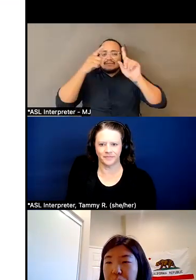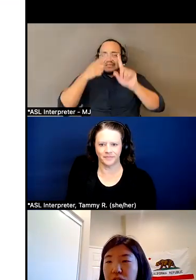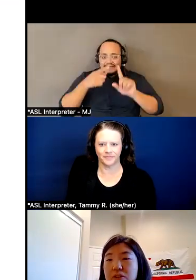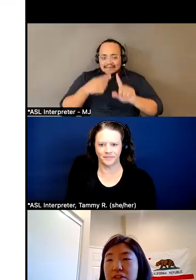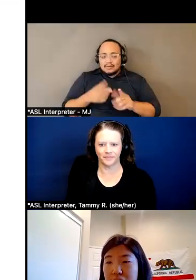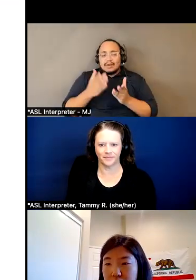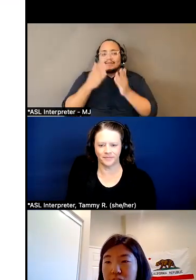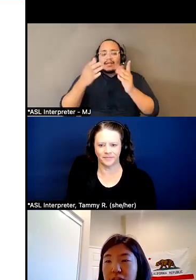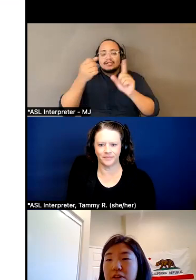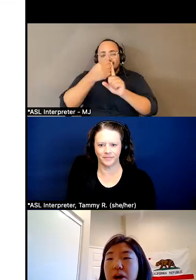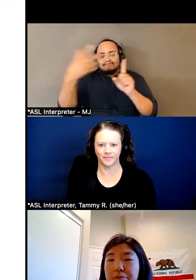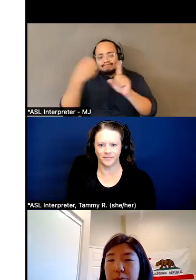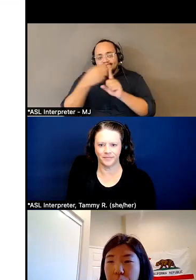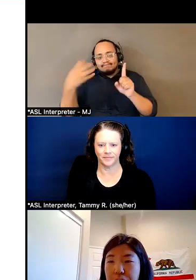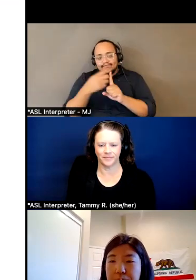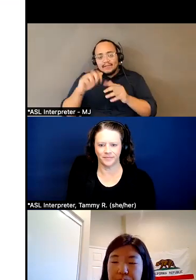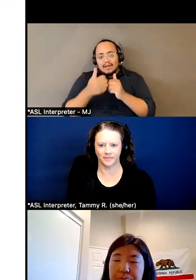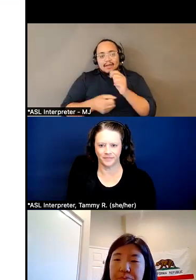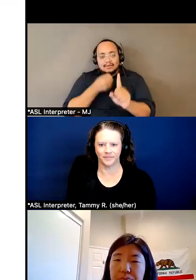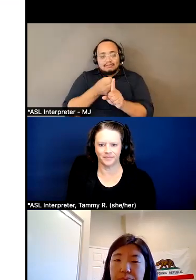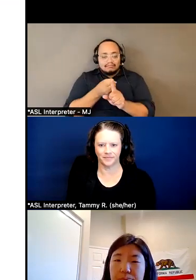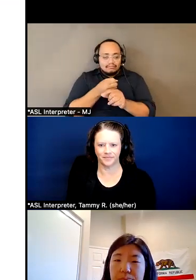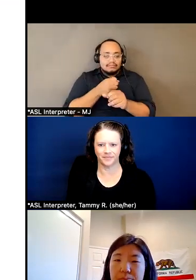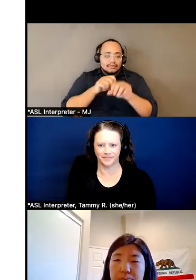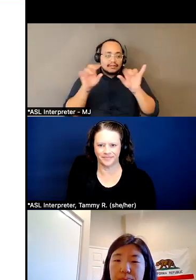can contribute to this ecosystem of support.